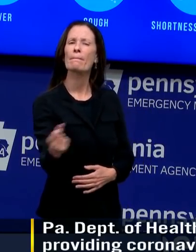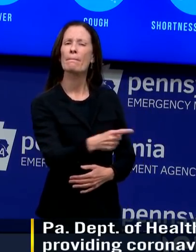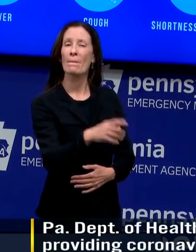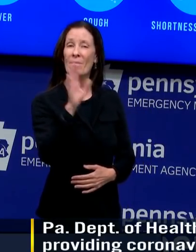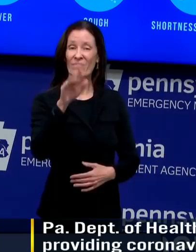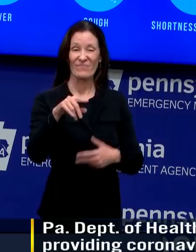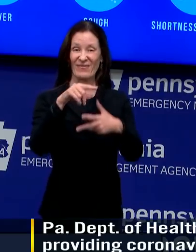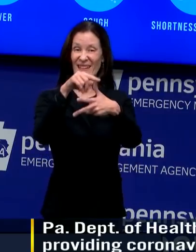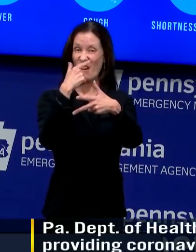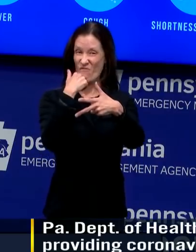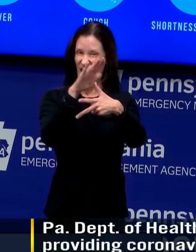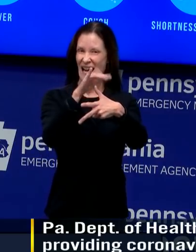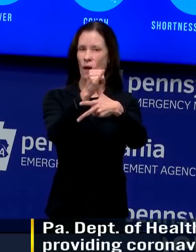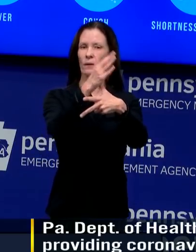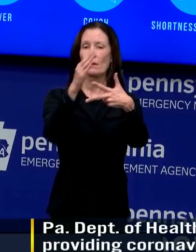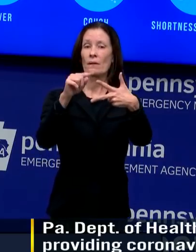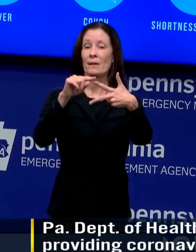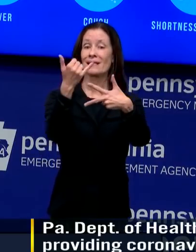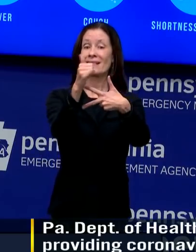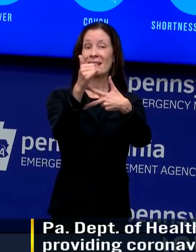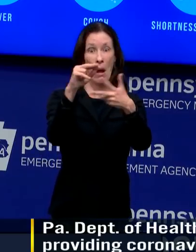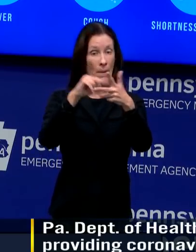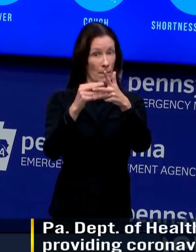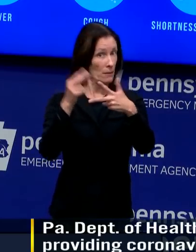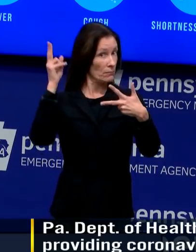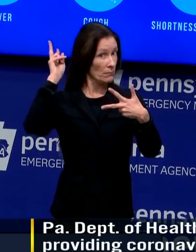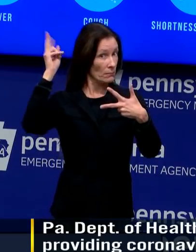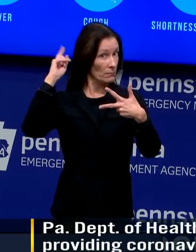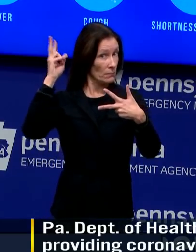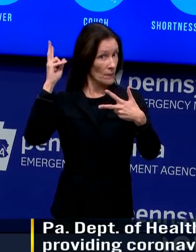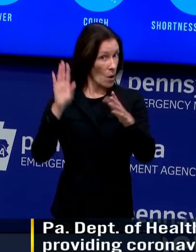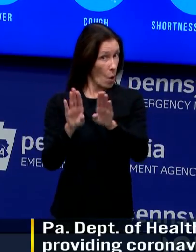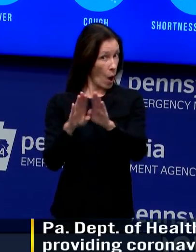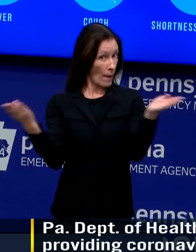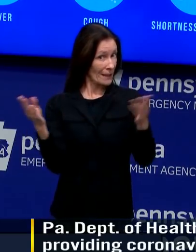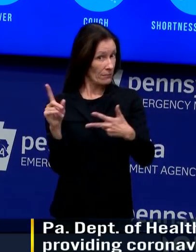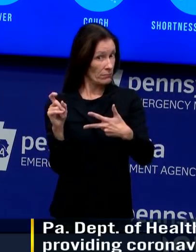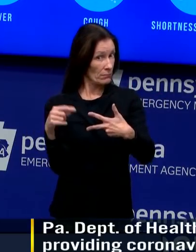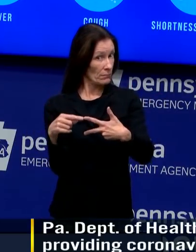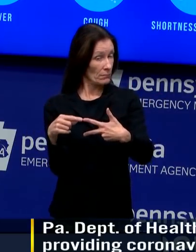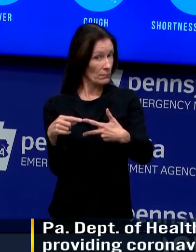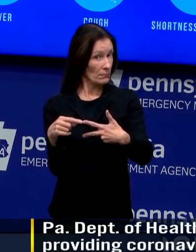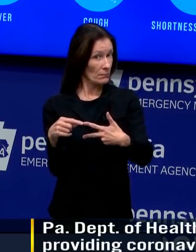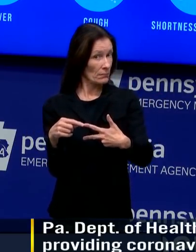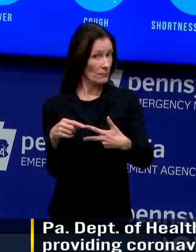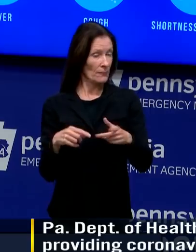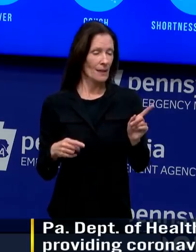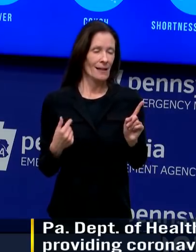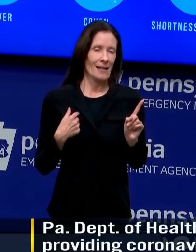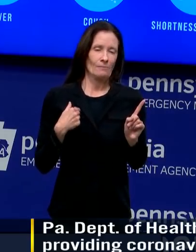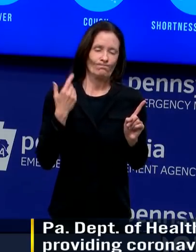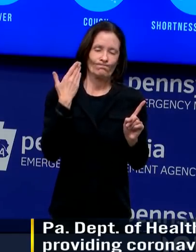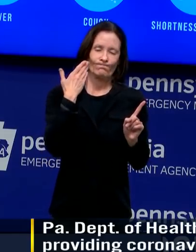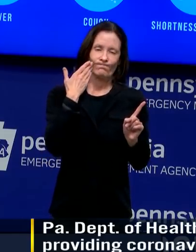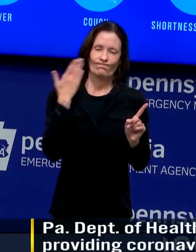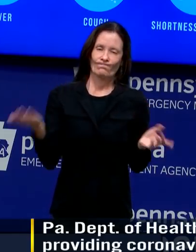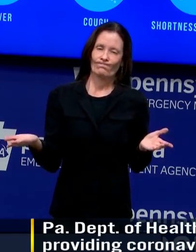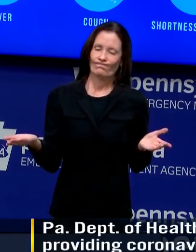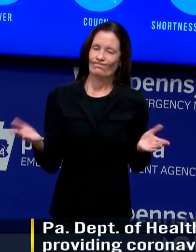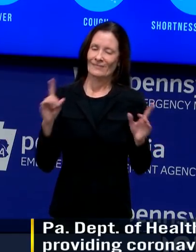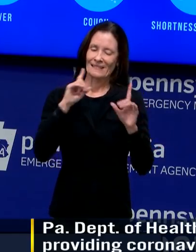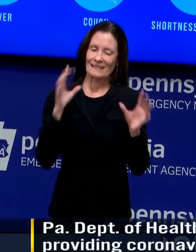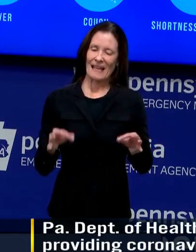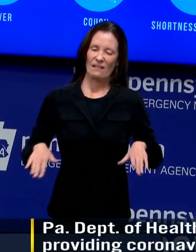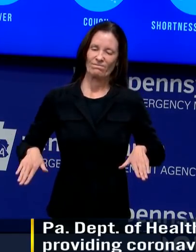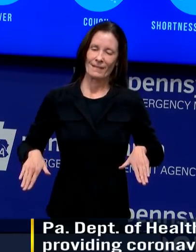that granular. And some outlets are actually asking about the clarification of 50 per 100,000 cases